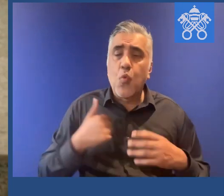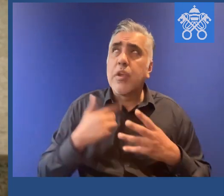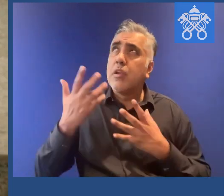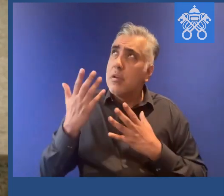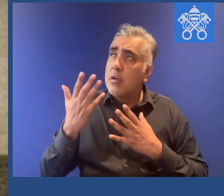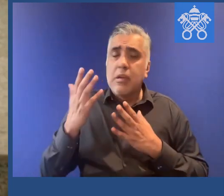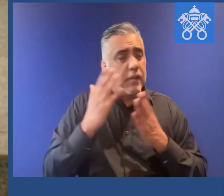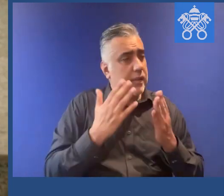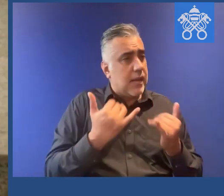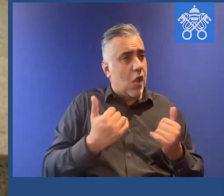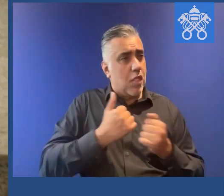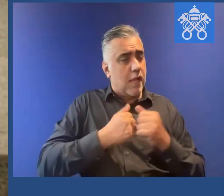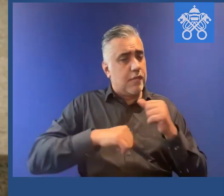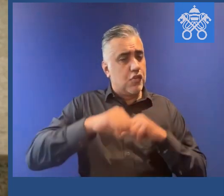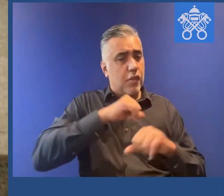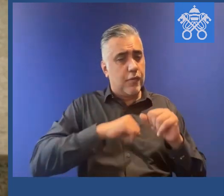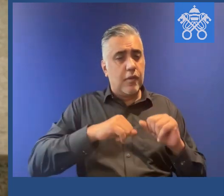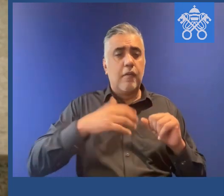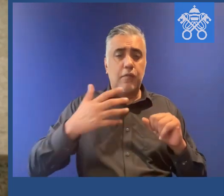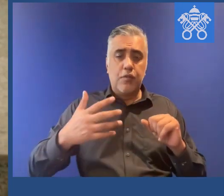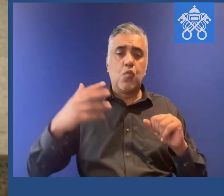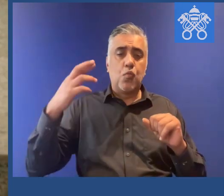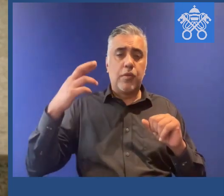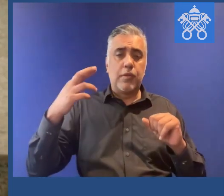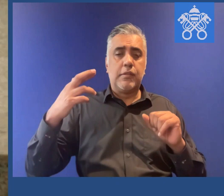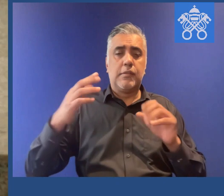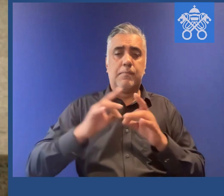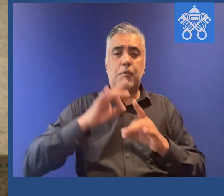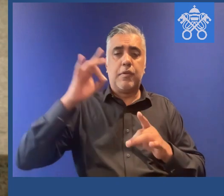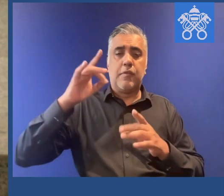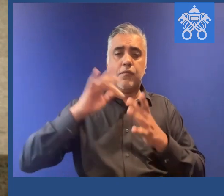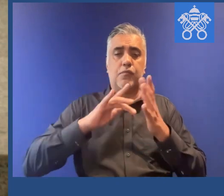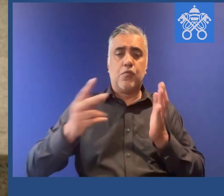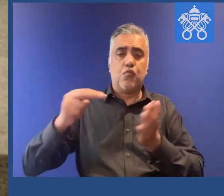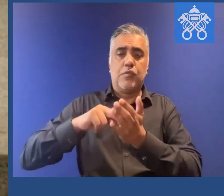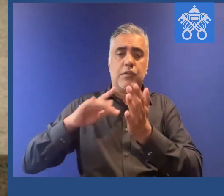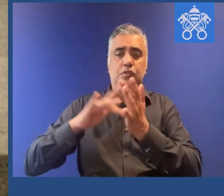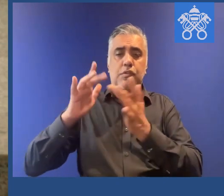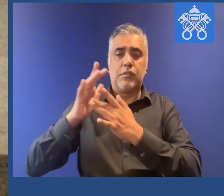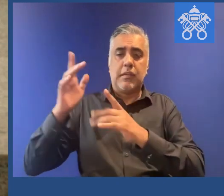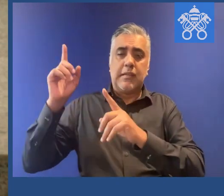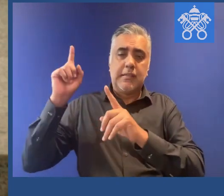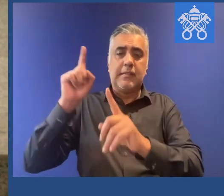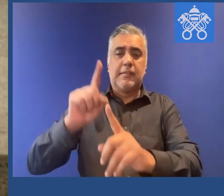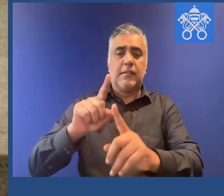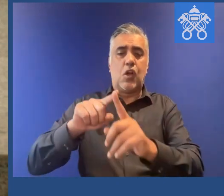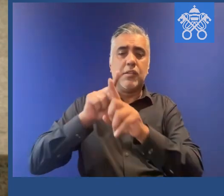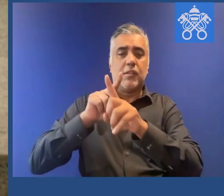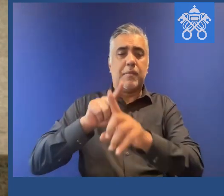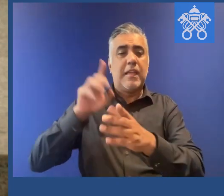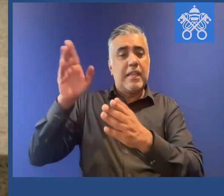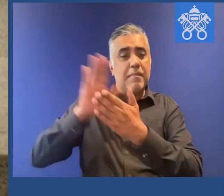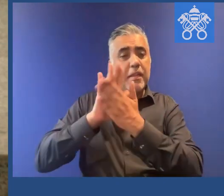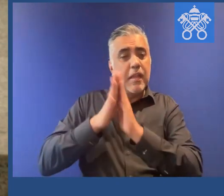can love one another. For this reason, when the Spirit of the risen Jesus descends on his disciples, he becomes the source